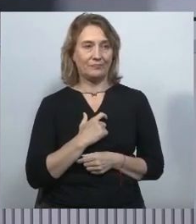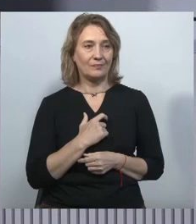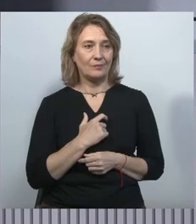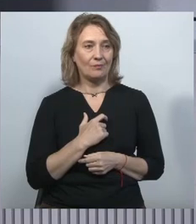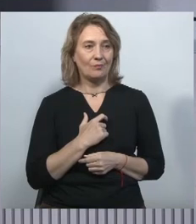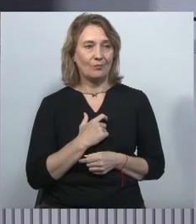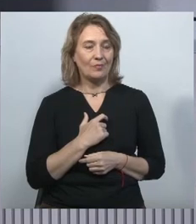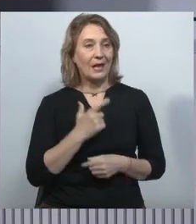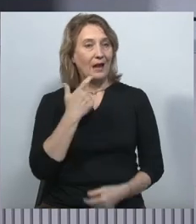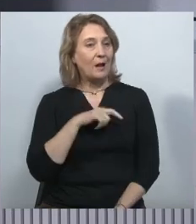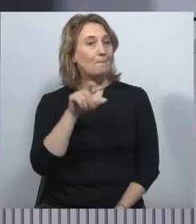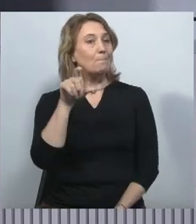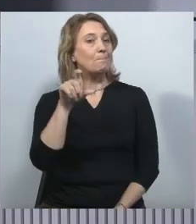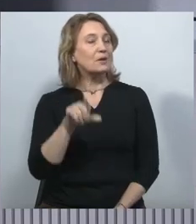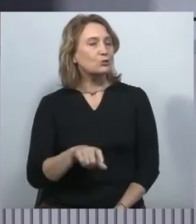to try on the